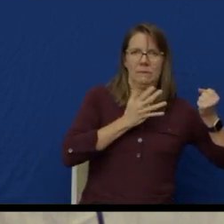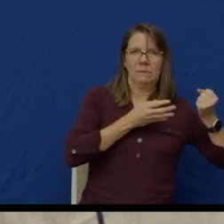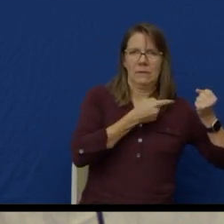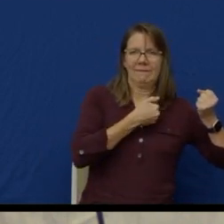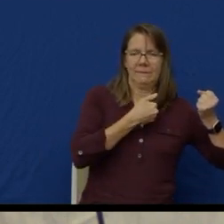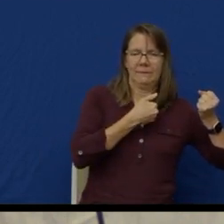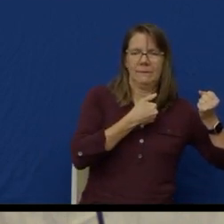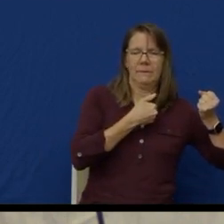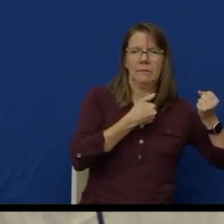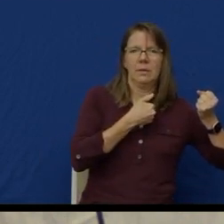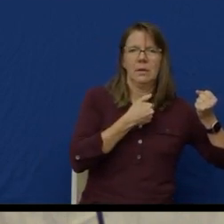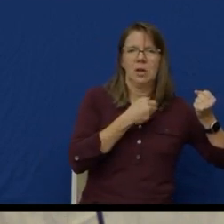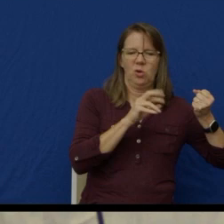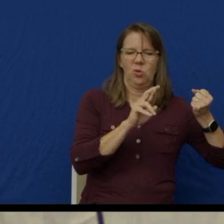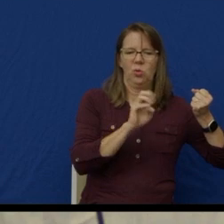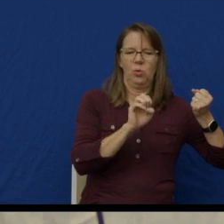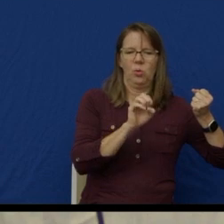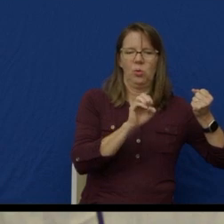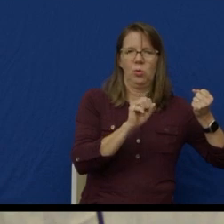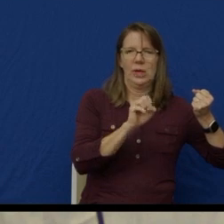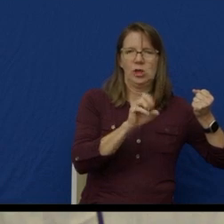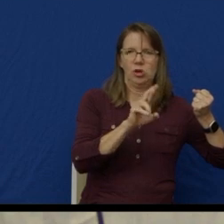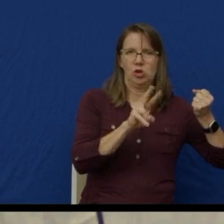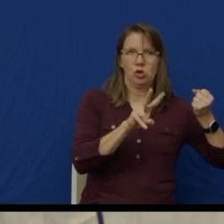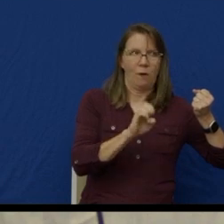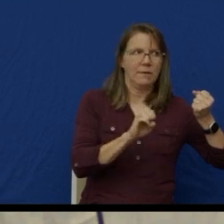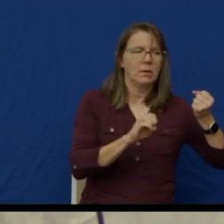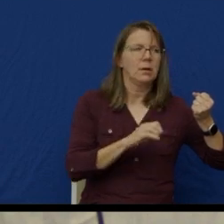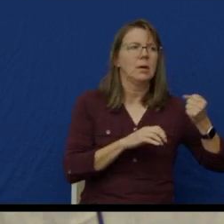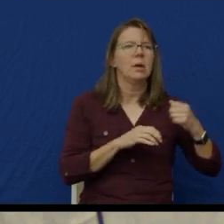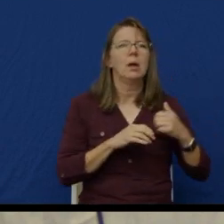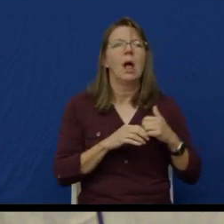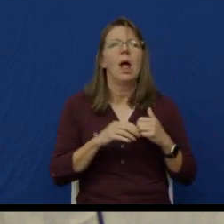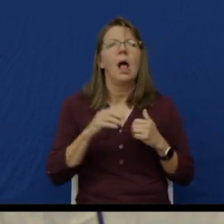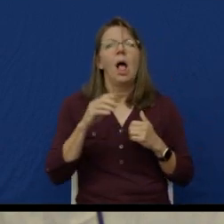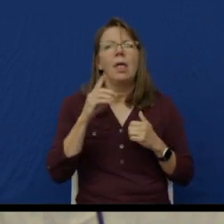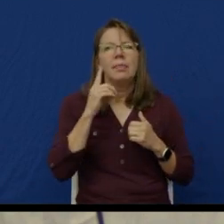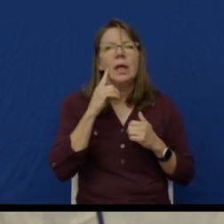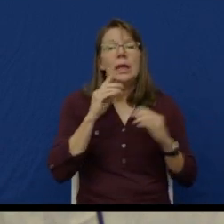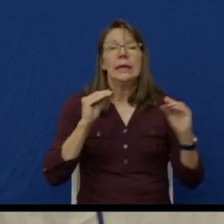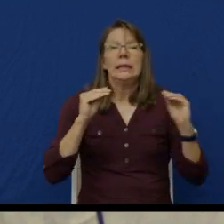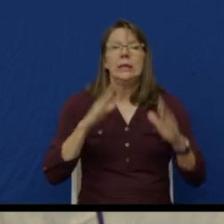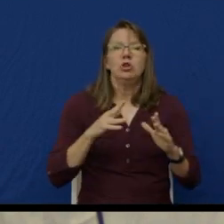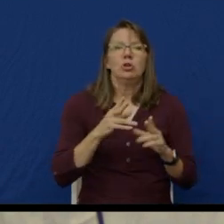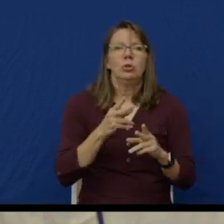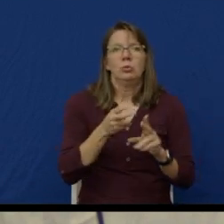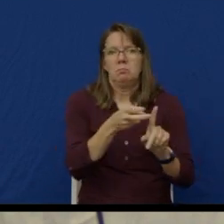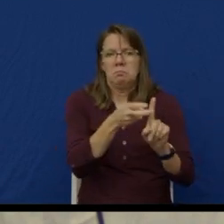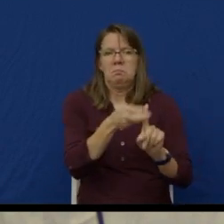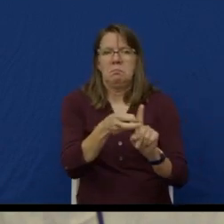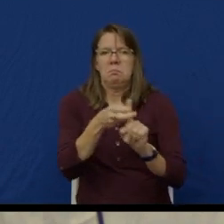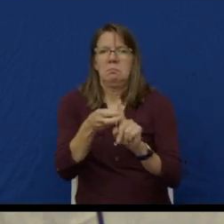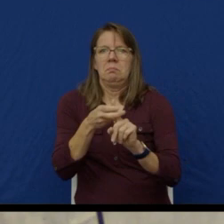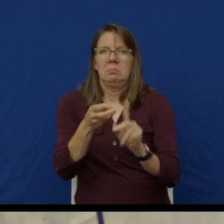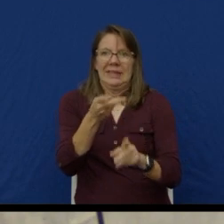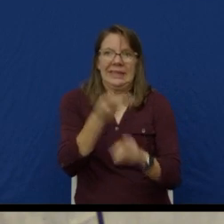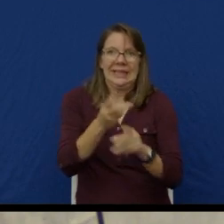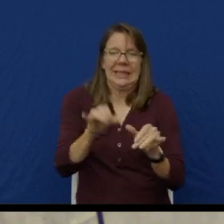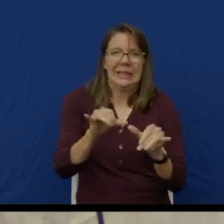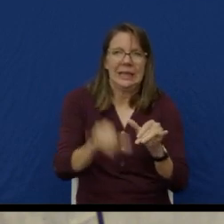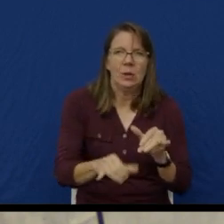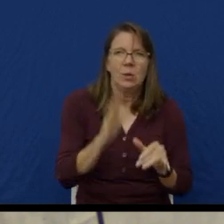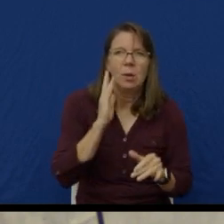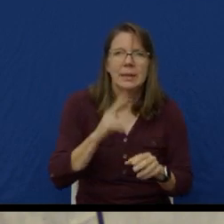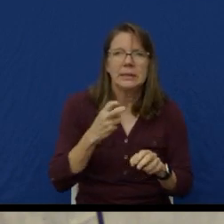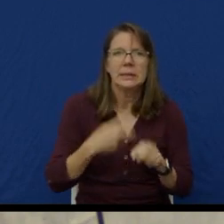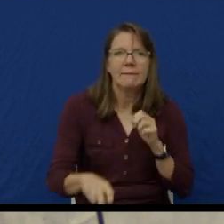will. But I do think teacher recruitment and retention will continue to be a big point of emphasis. So I think the big one there is just getting